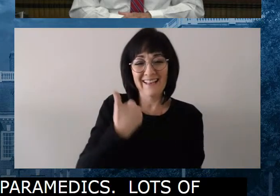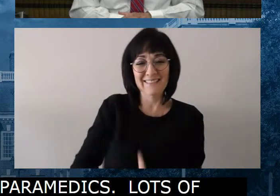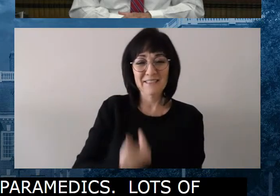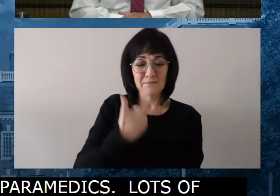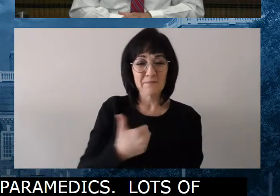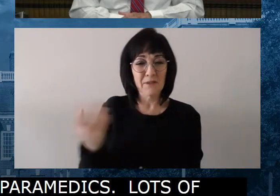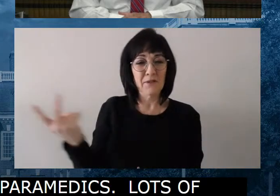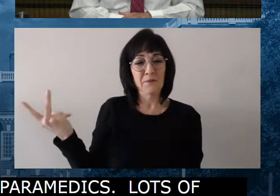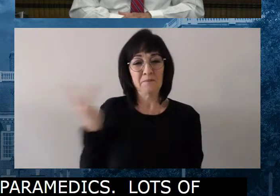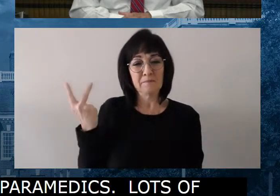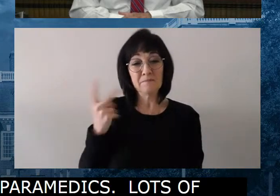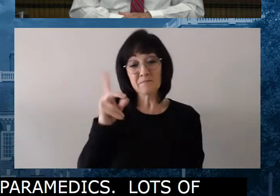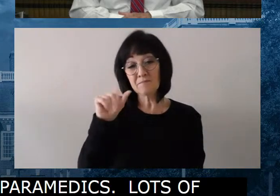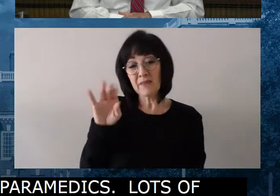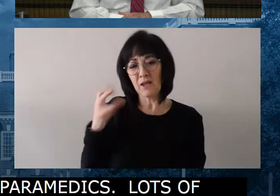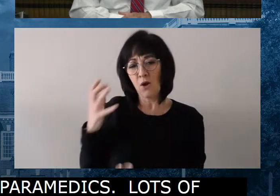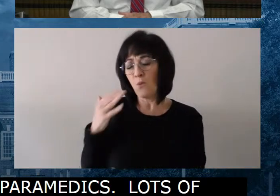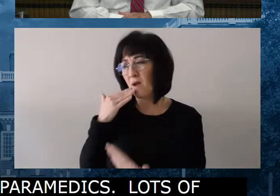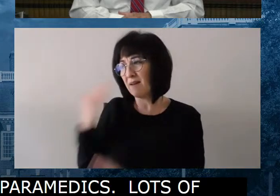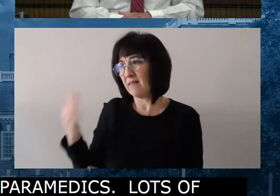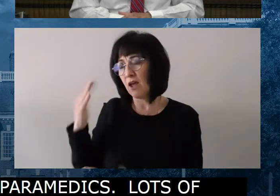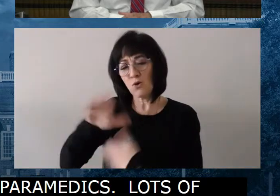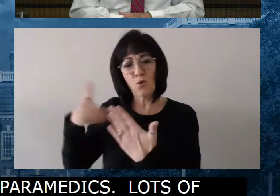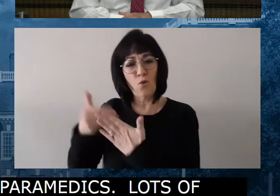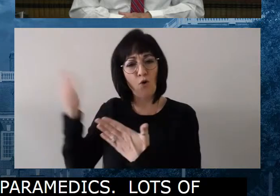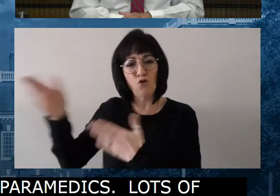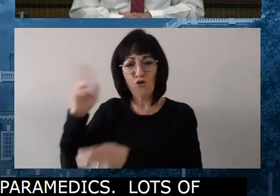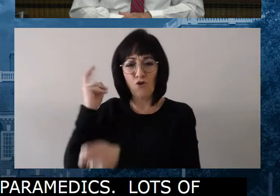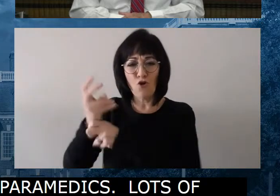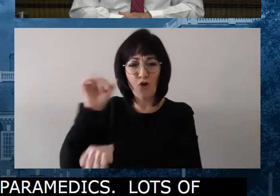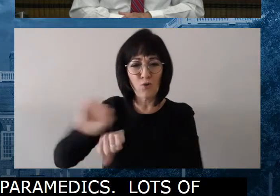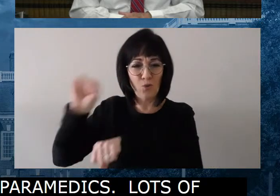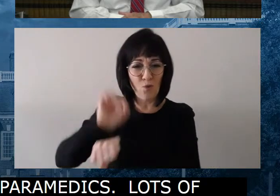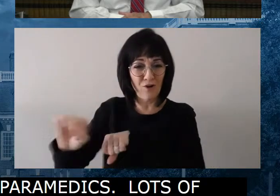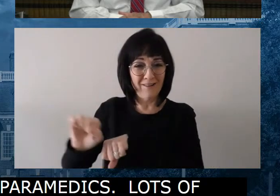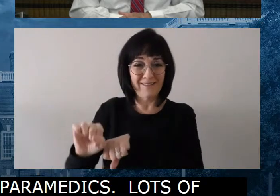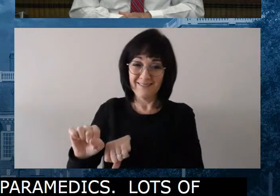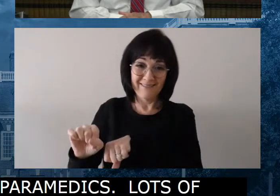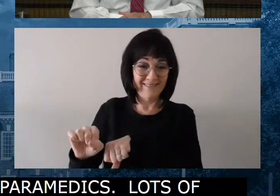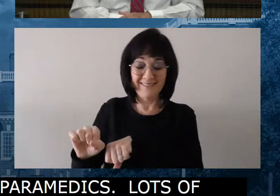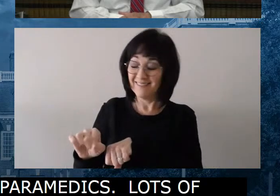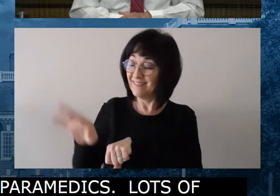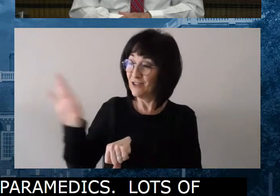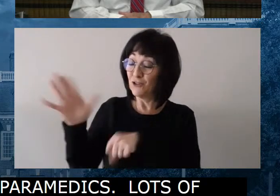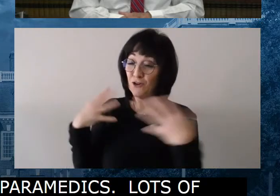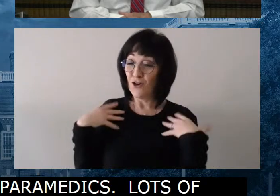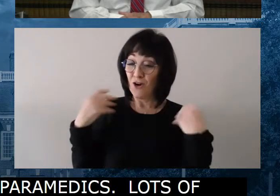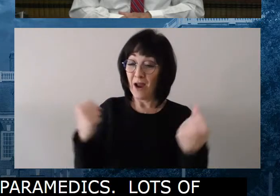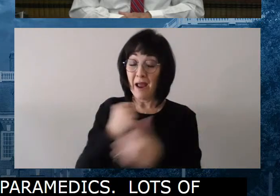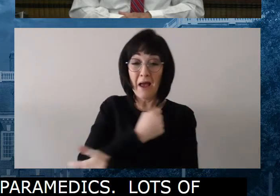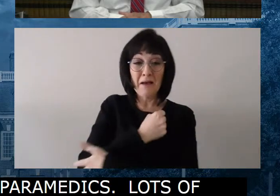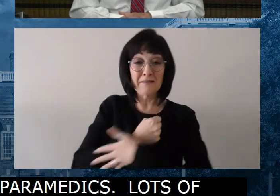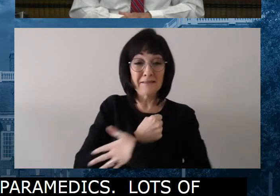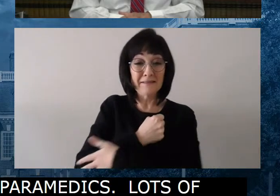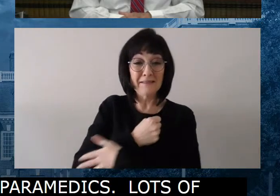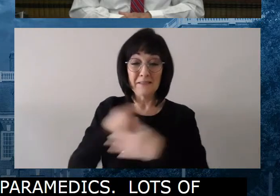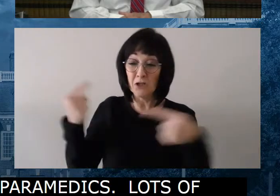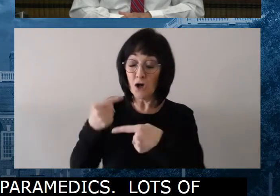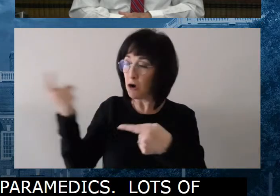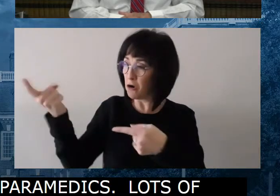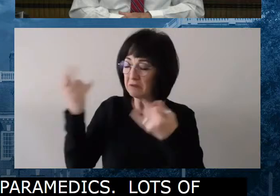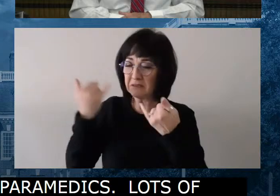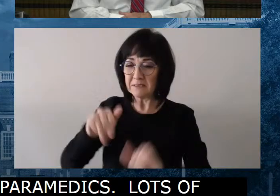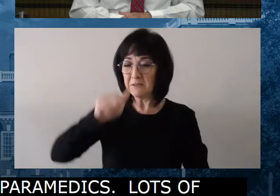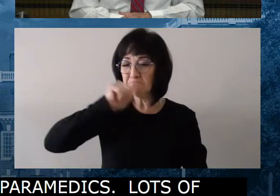work and for actually putting your health and well-being on the line. And we hope that